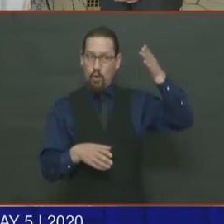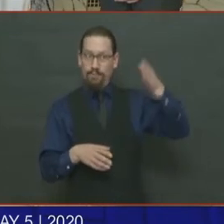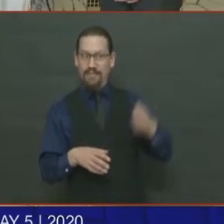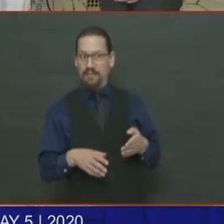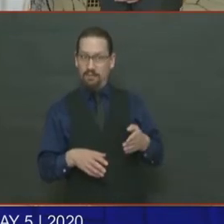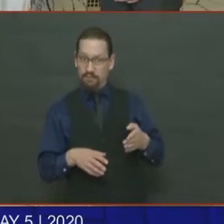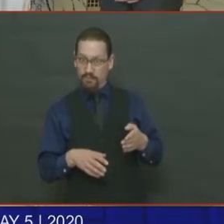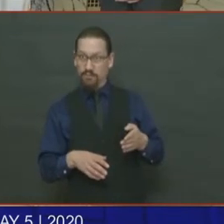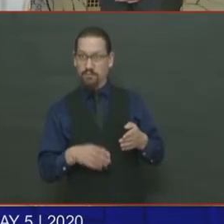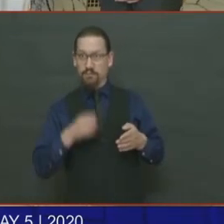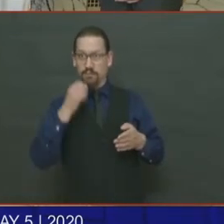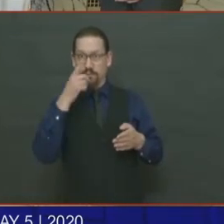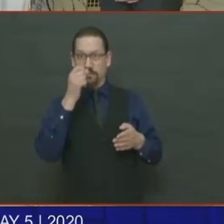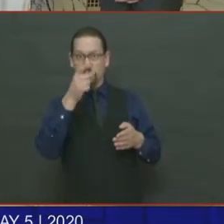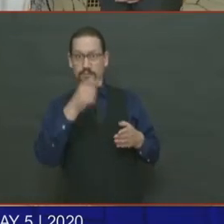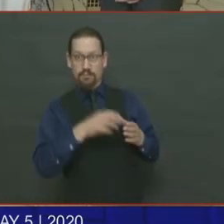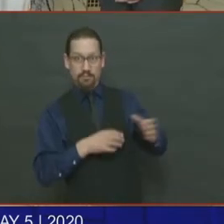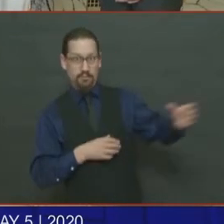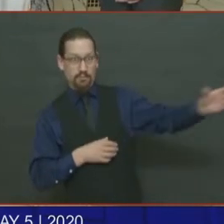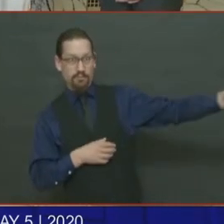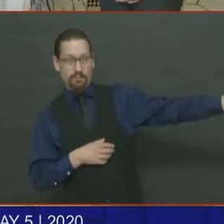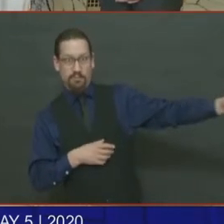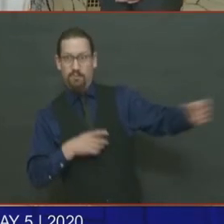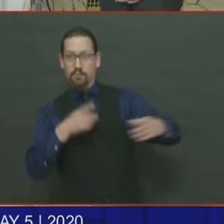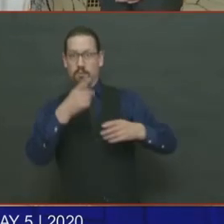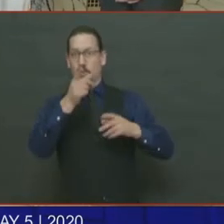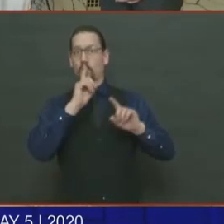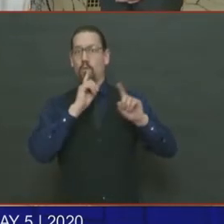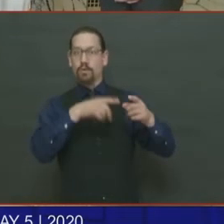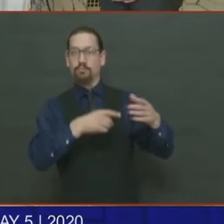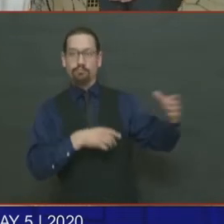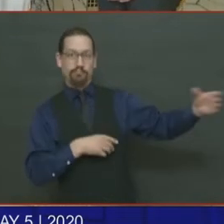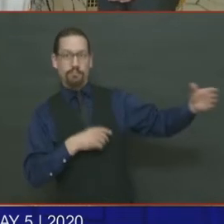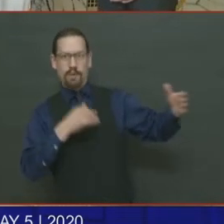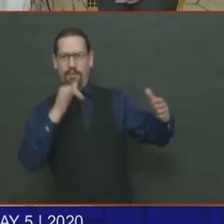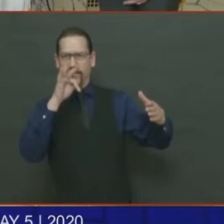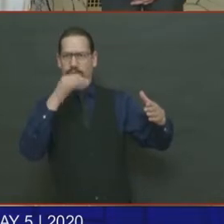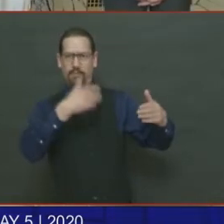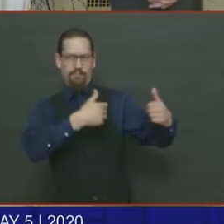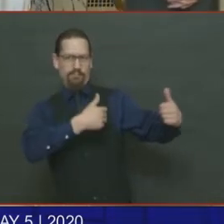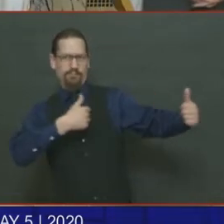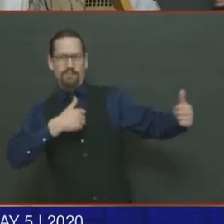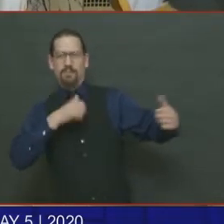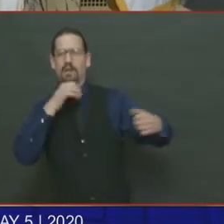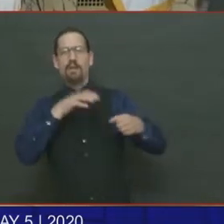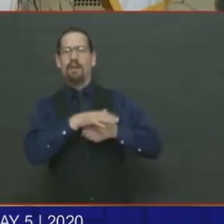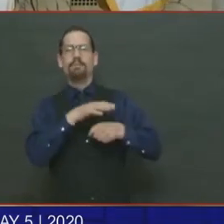really not fair to them if you don't have your mask on. Thank you very much. Thank you.